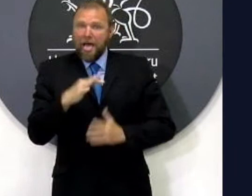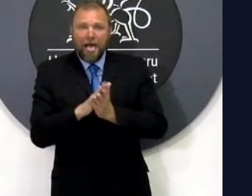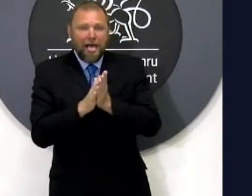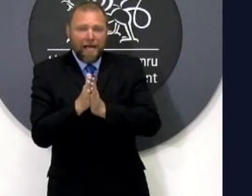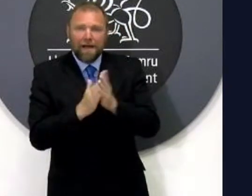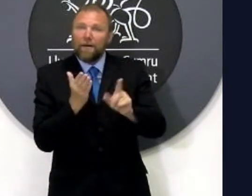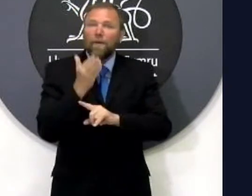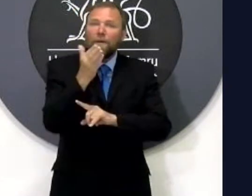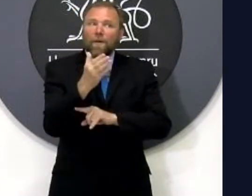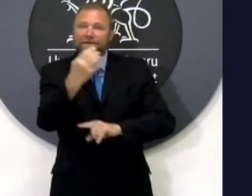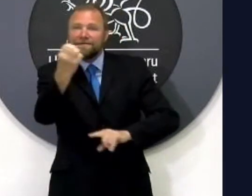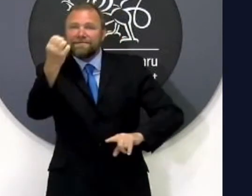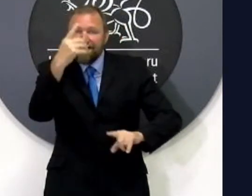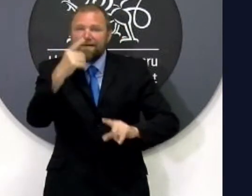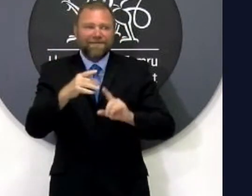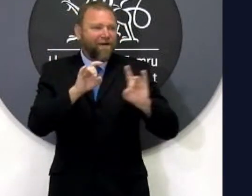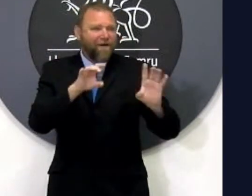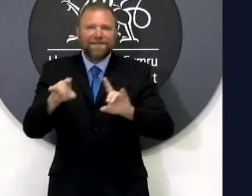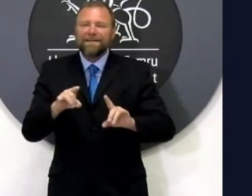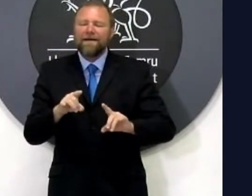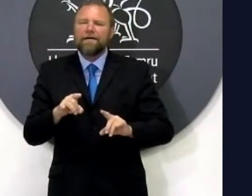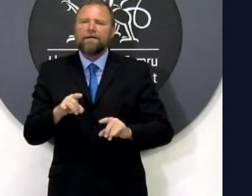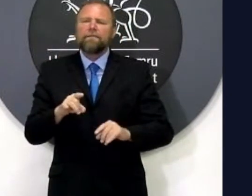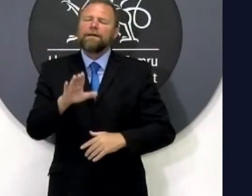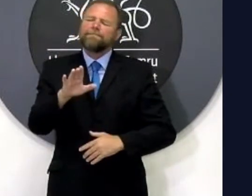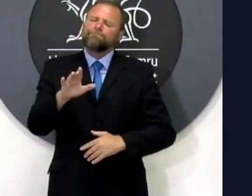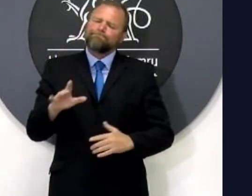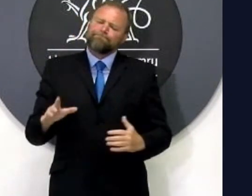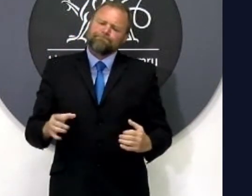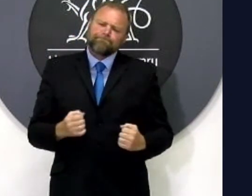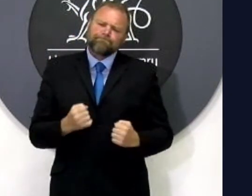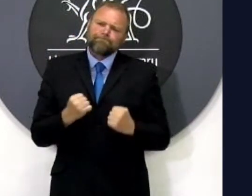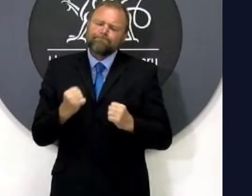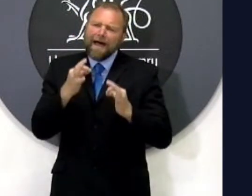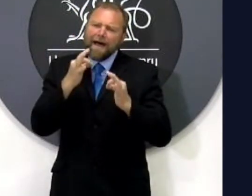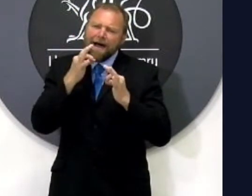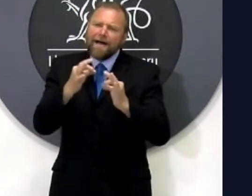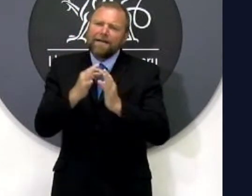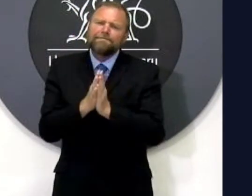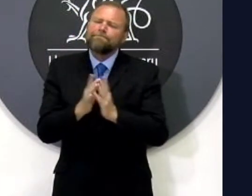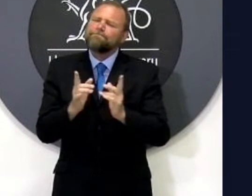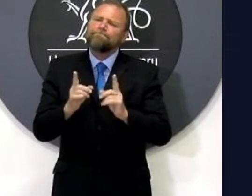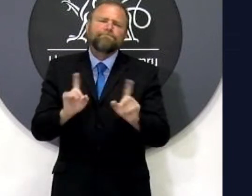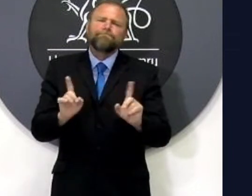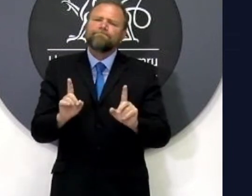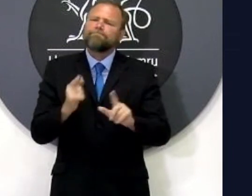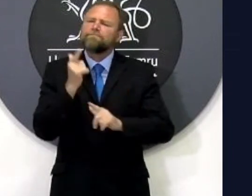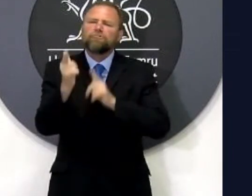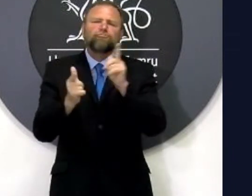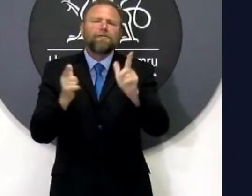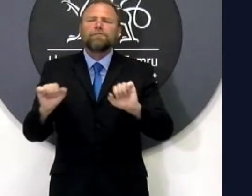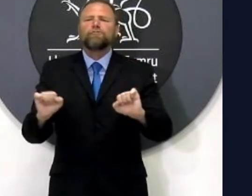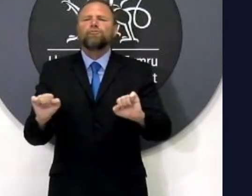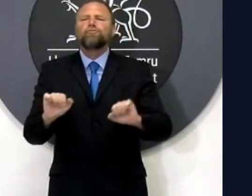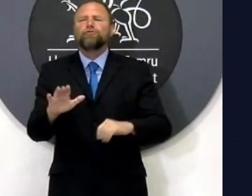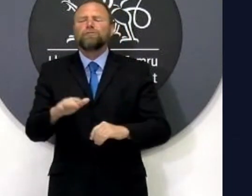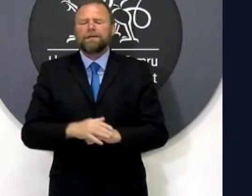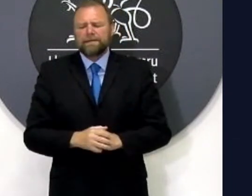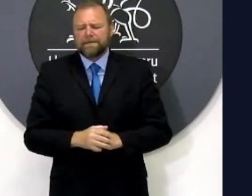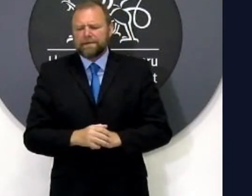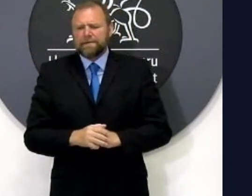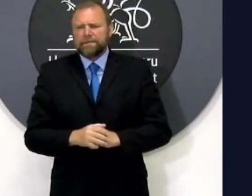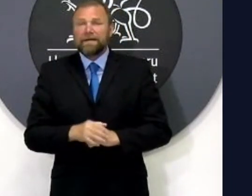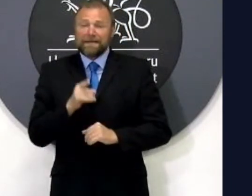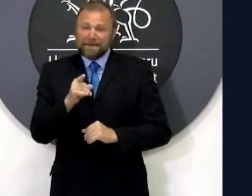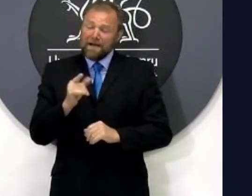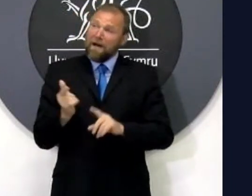and holidays abroad. But we would strongly ask you not to travel just yet. You should only